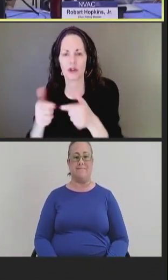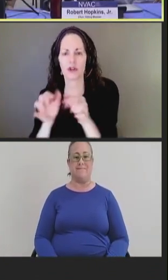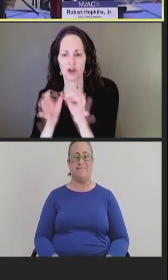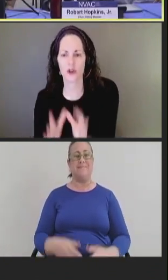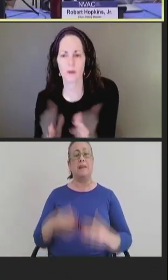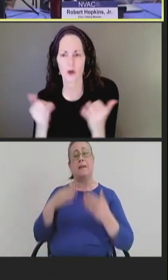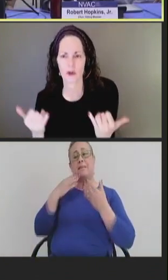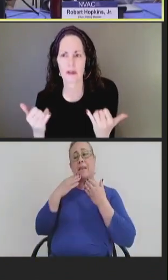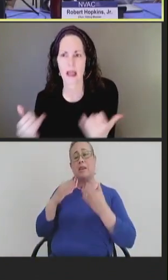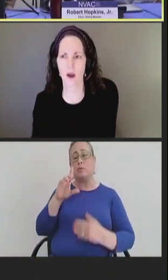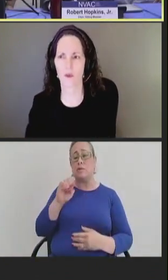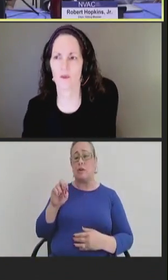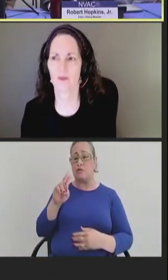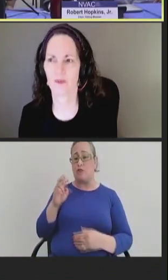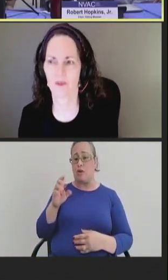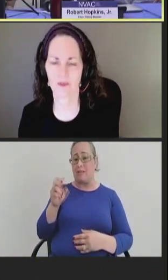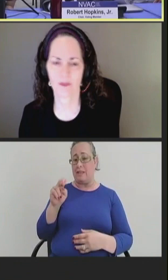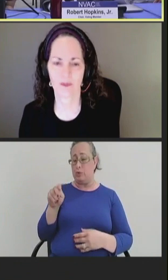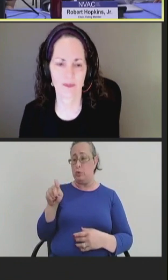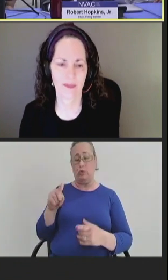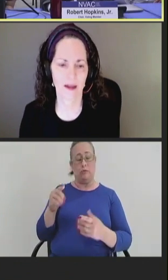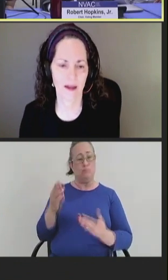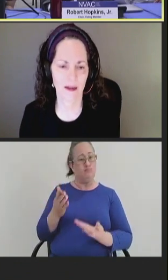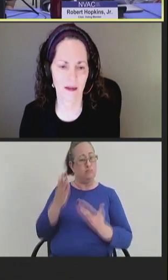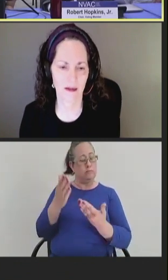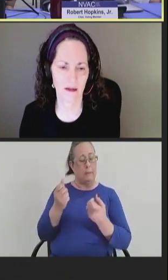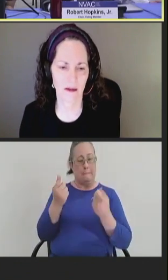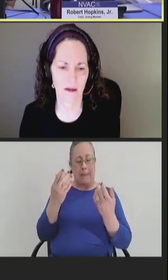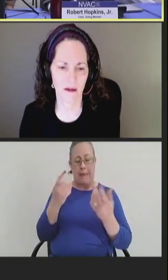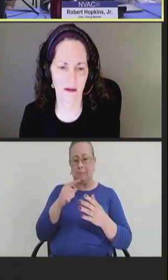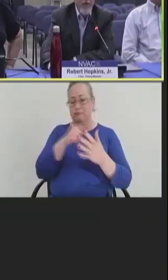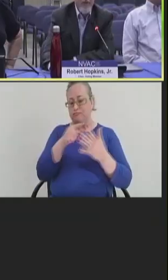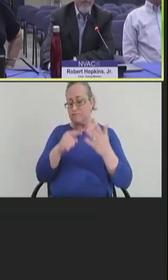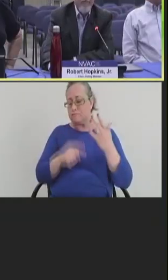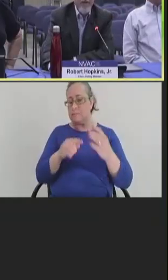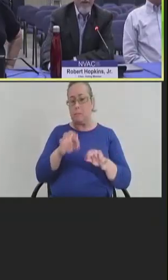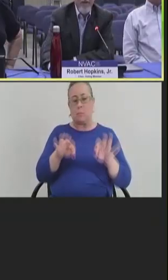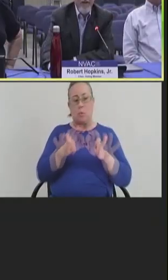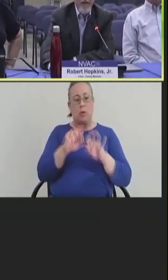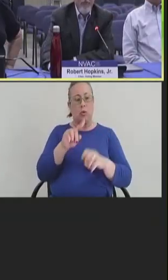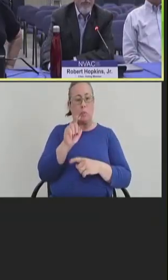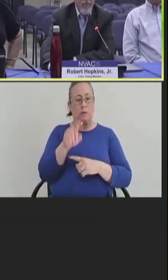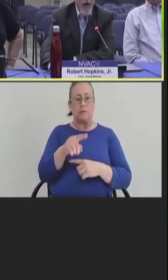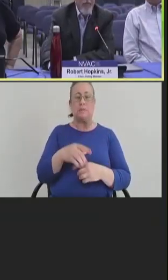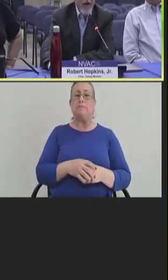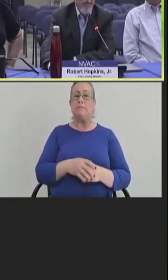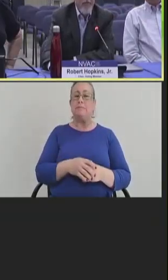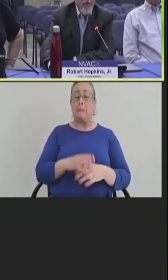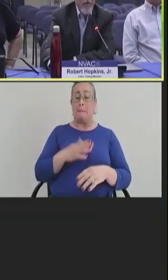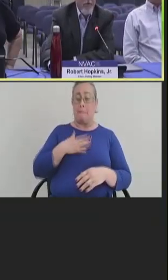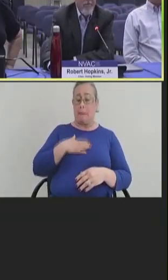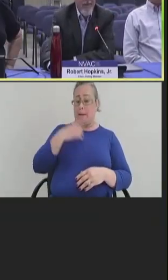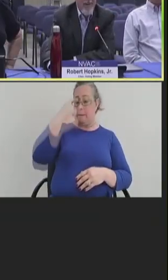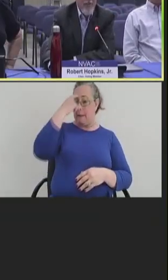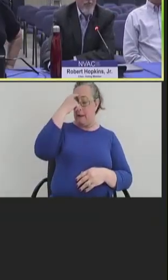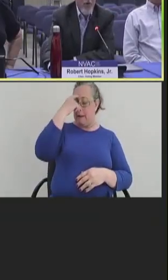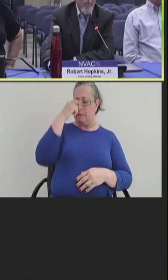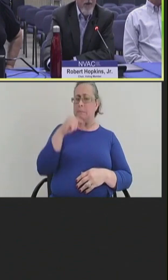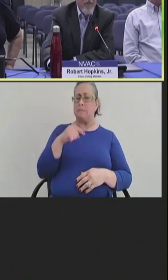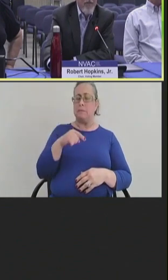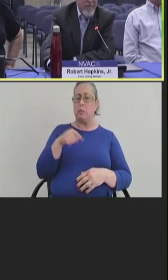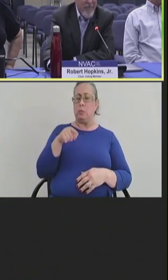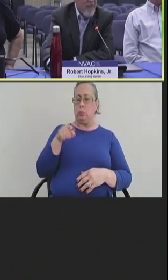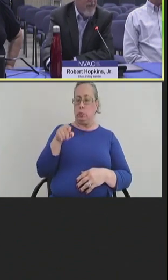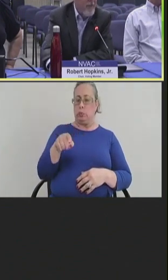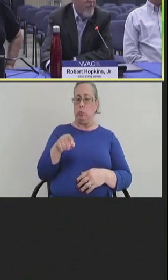a number of important questions, and certainly, at least in my mind, dispel at least one